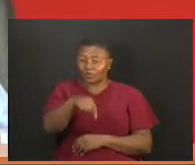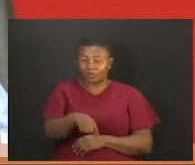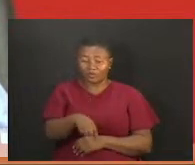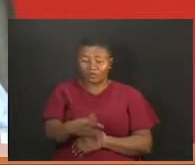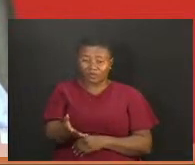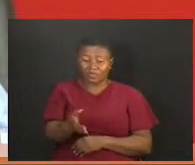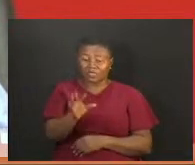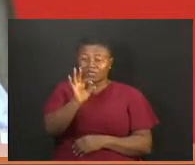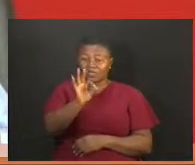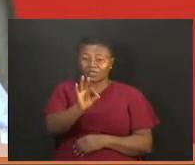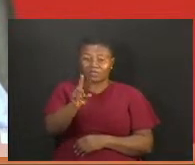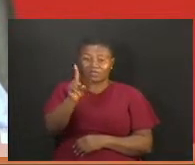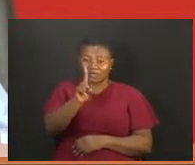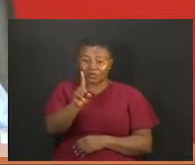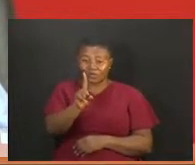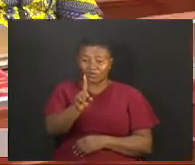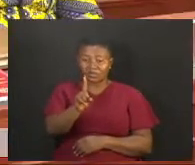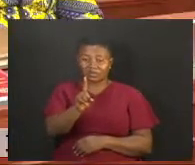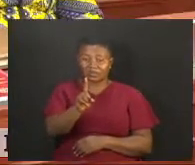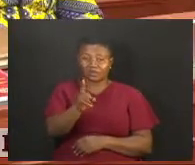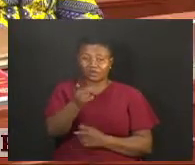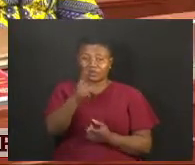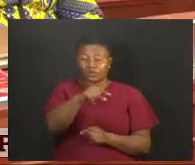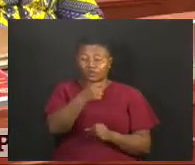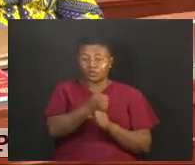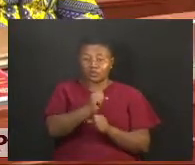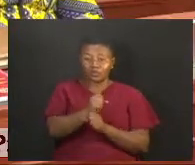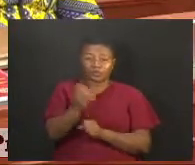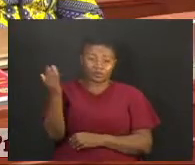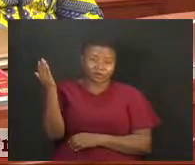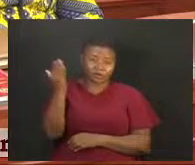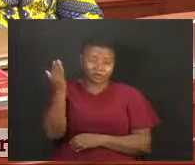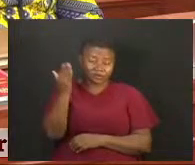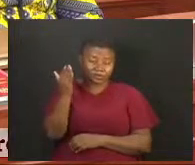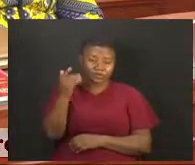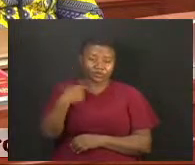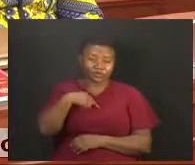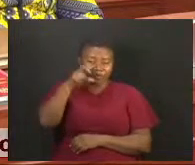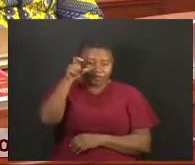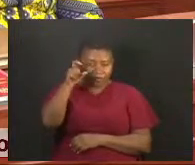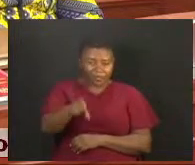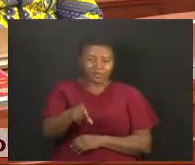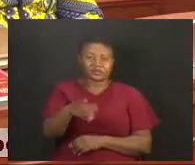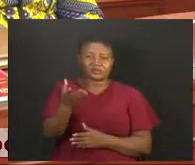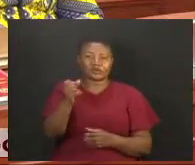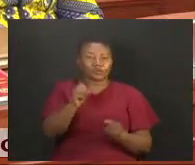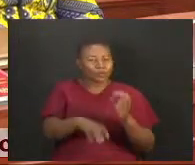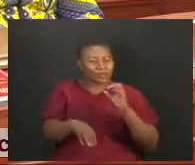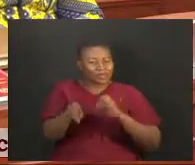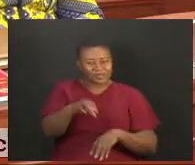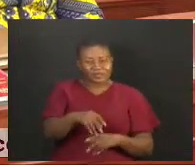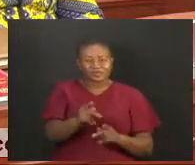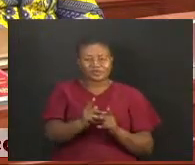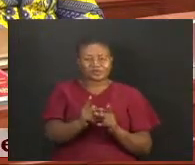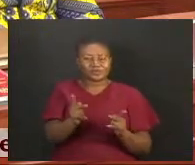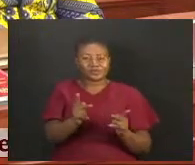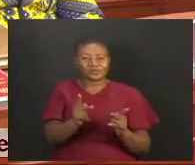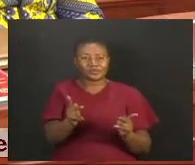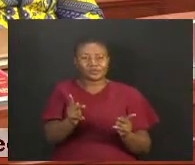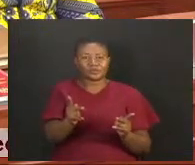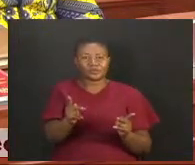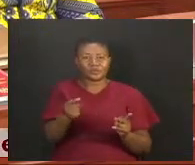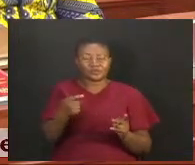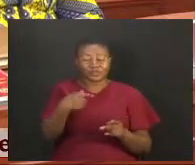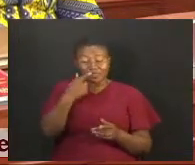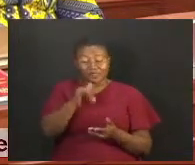91, Mr. Speaker, when he makes a statement, we are supposed to comment on it. Yes. Yes, so I'm saying that we are not going